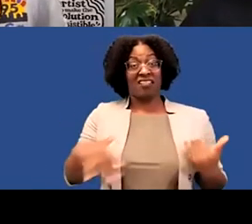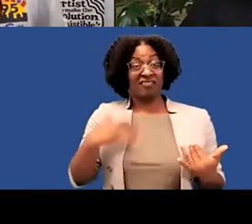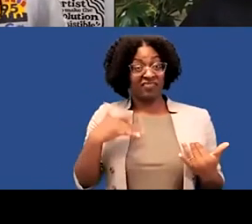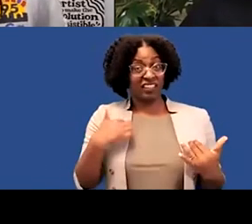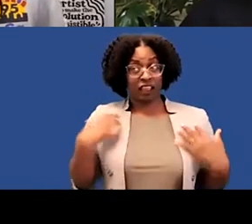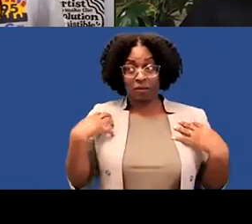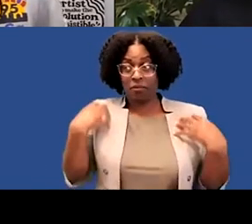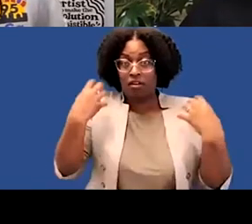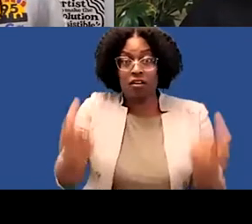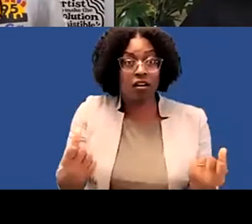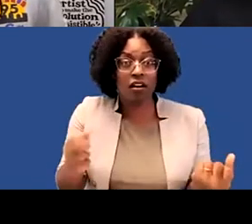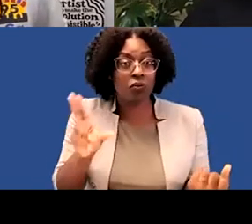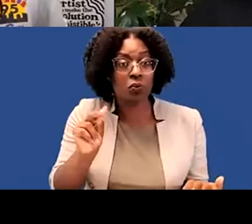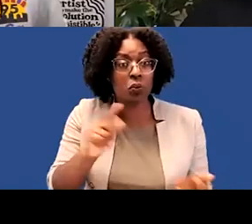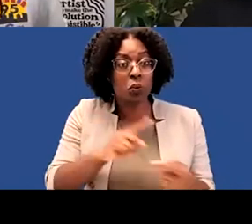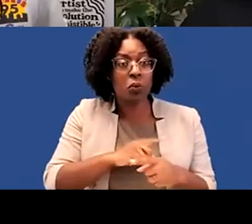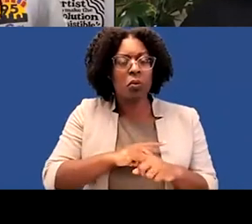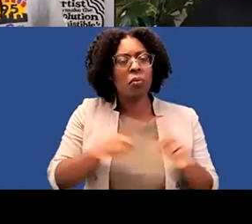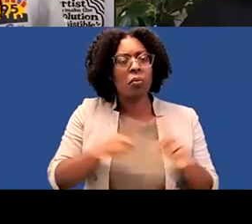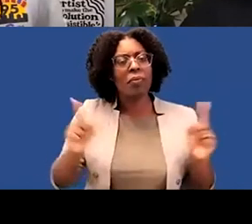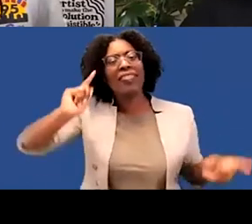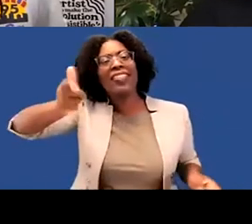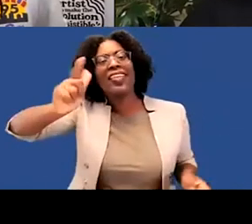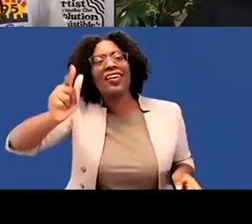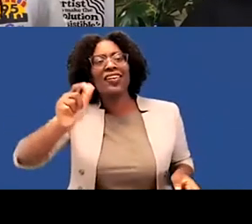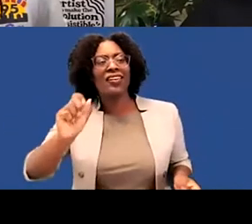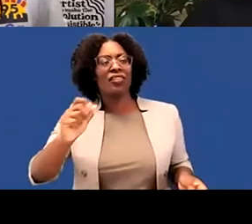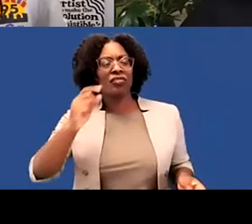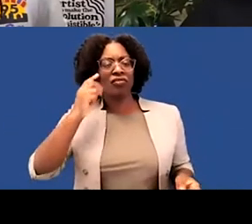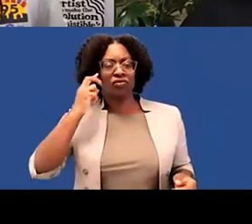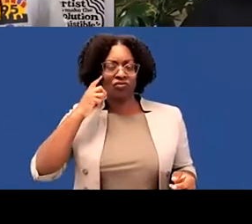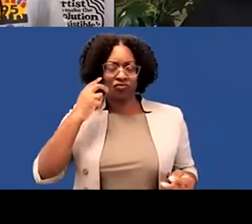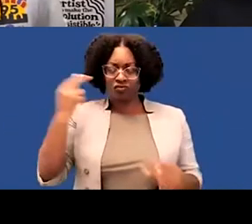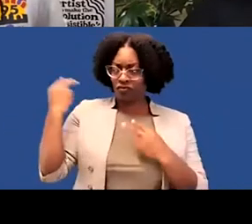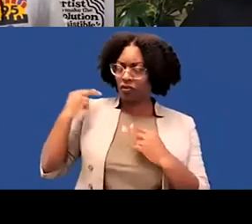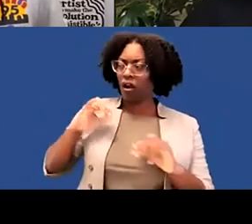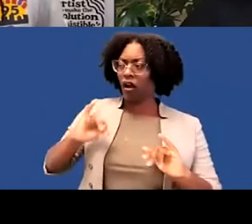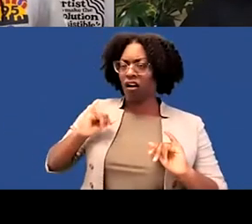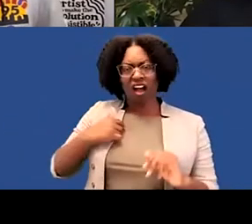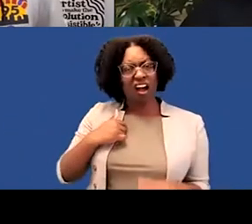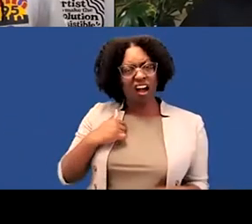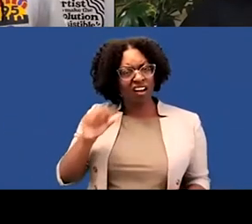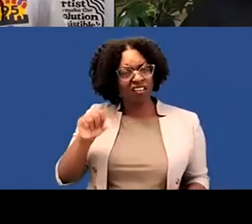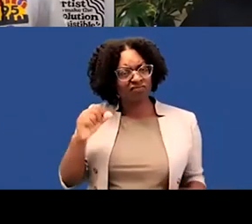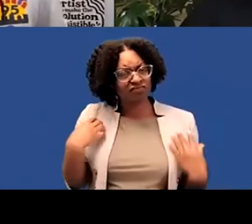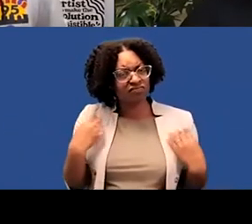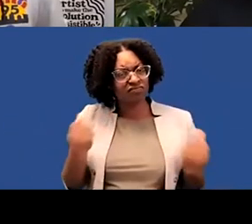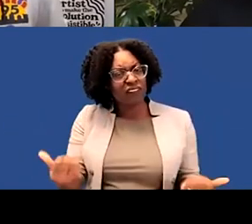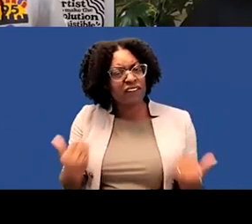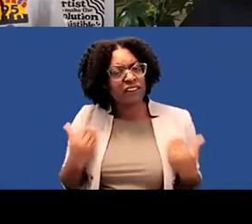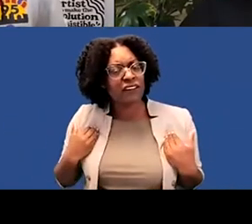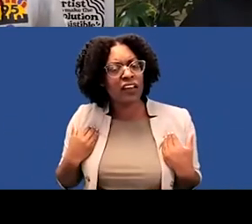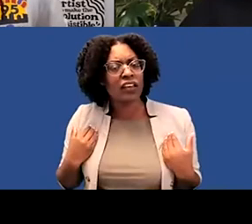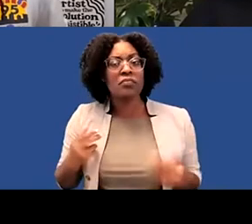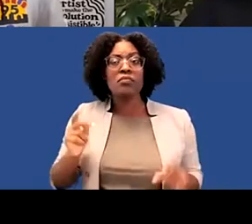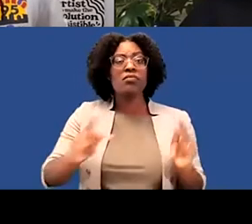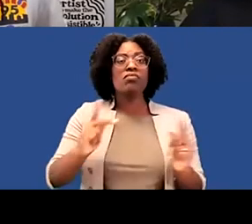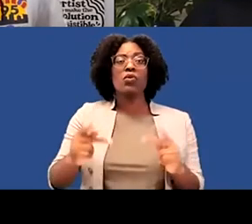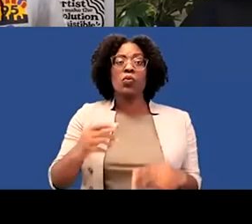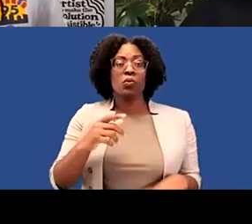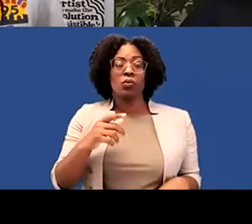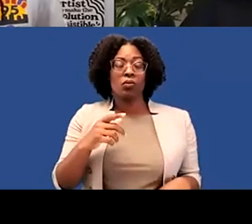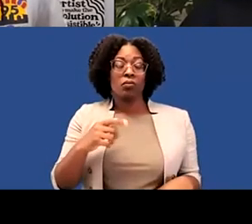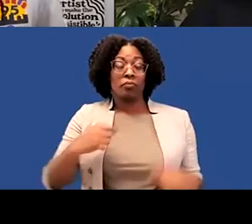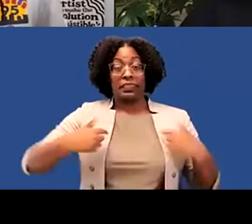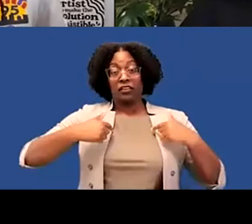there who don't have access and don't live in a coastal city, it means a lot. And I think, me personally, now I'm going to be